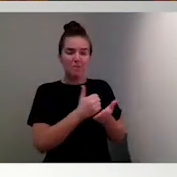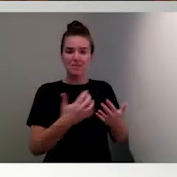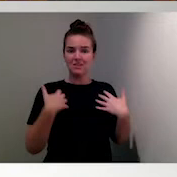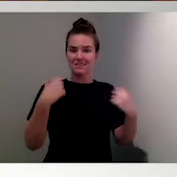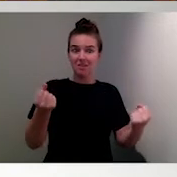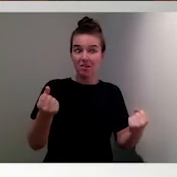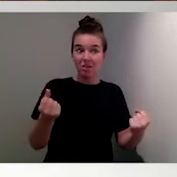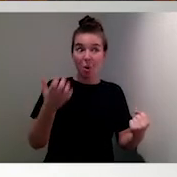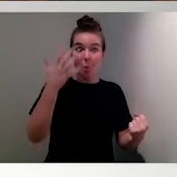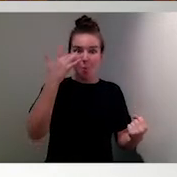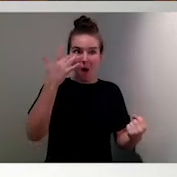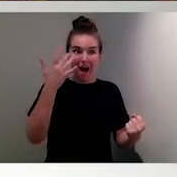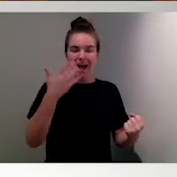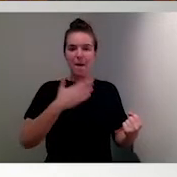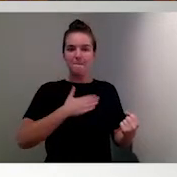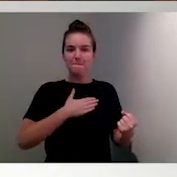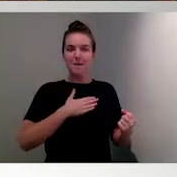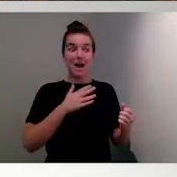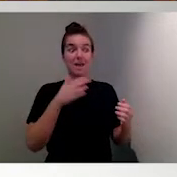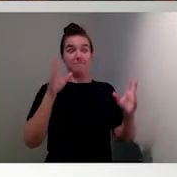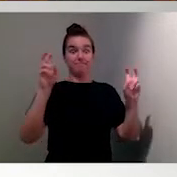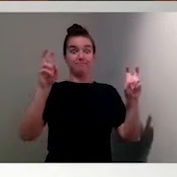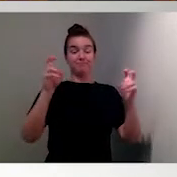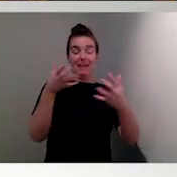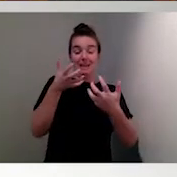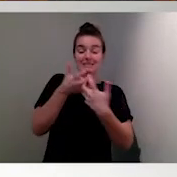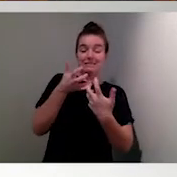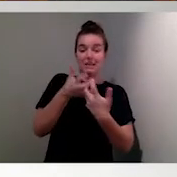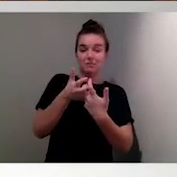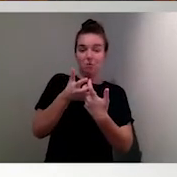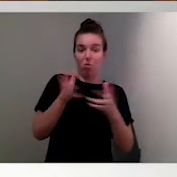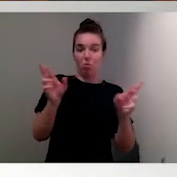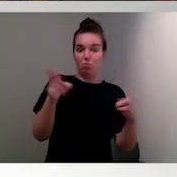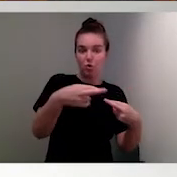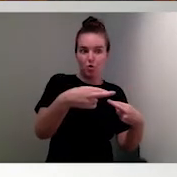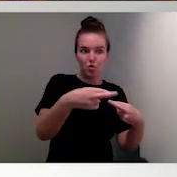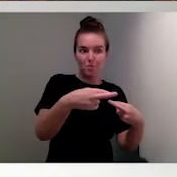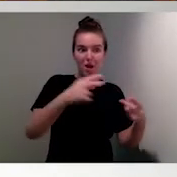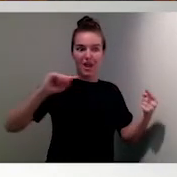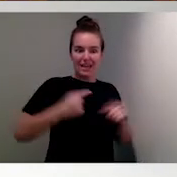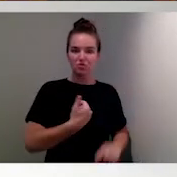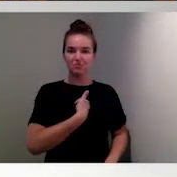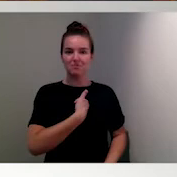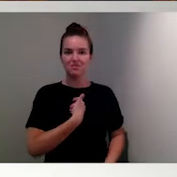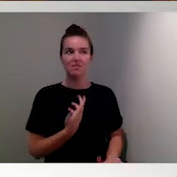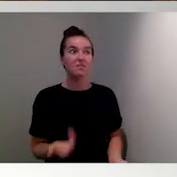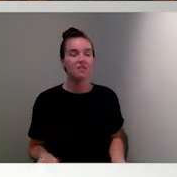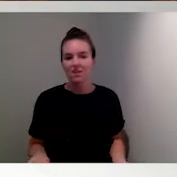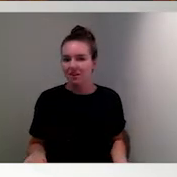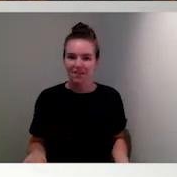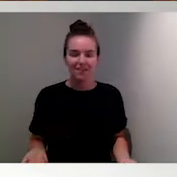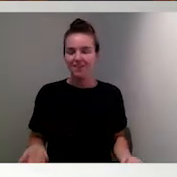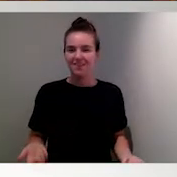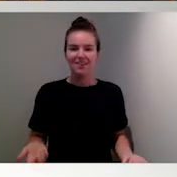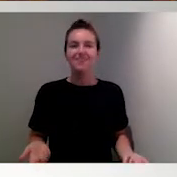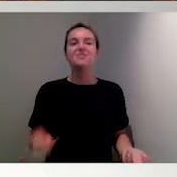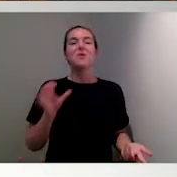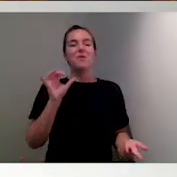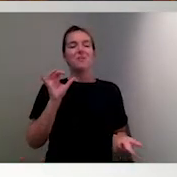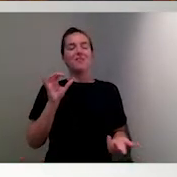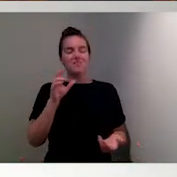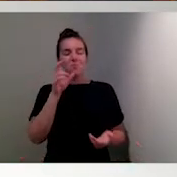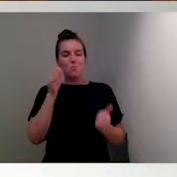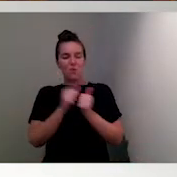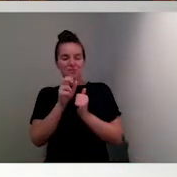my accessible room. So those are some of the things that we talk about on the Board of Travelability to help them